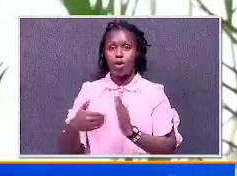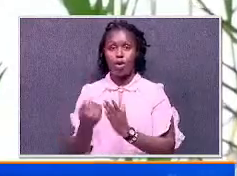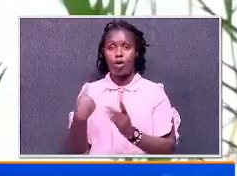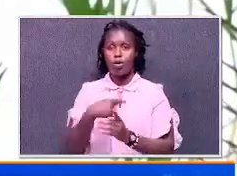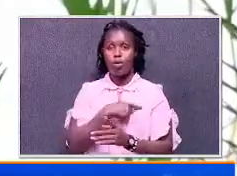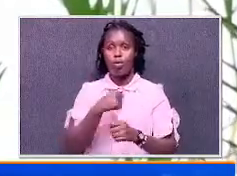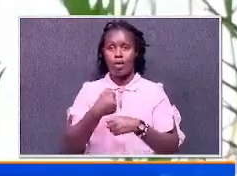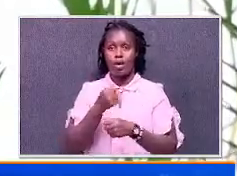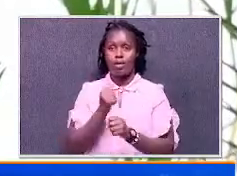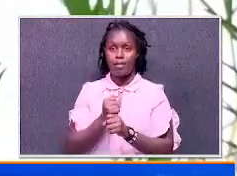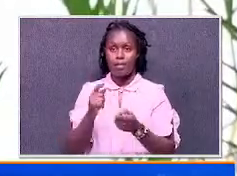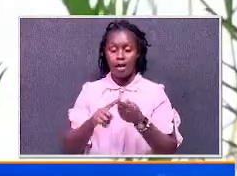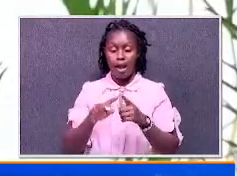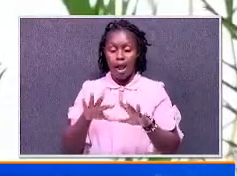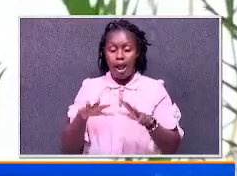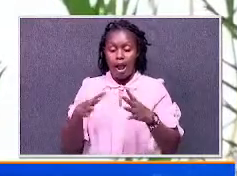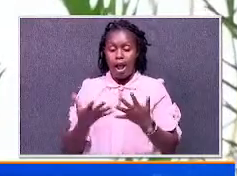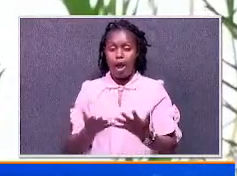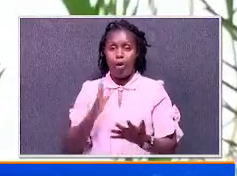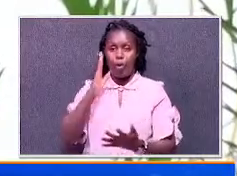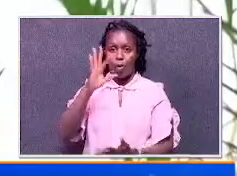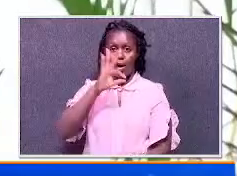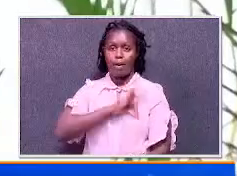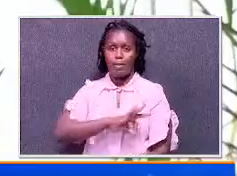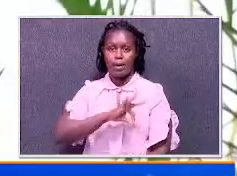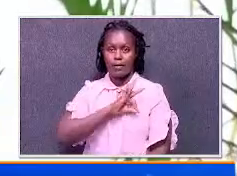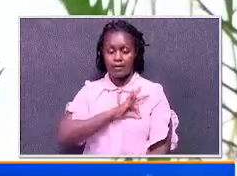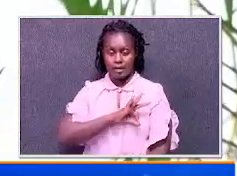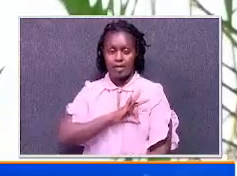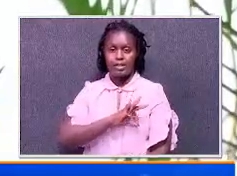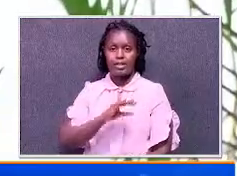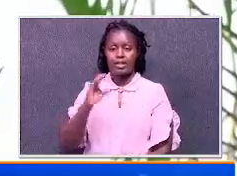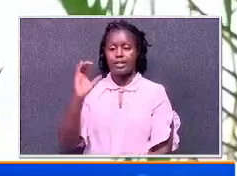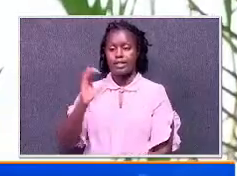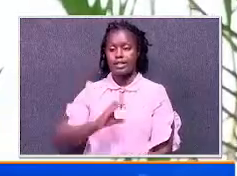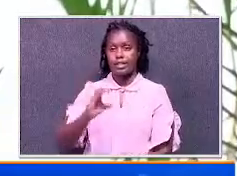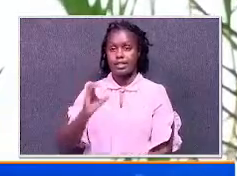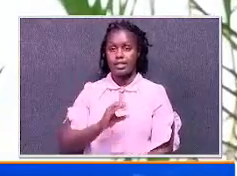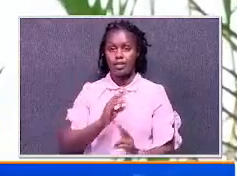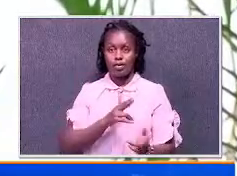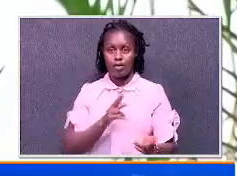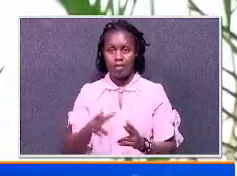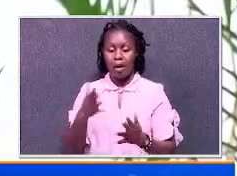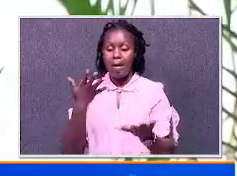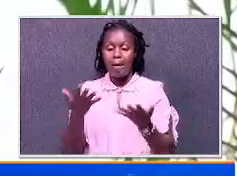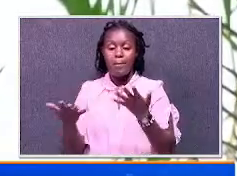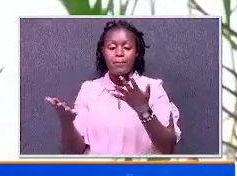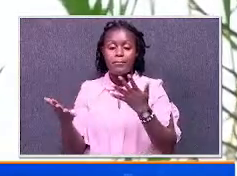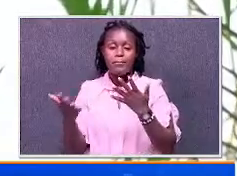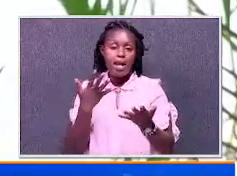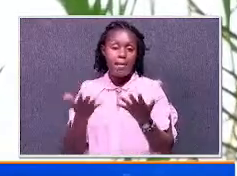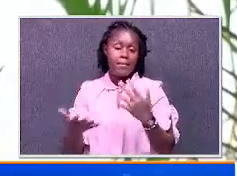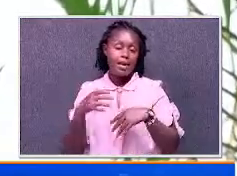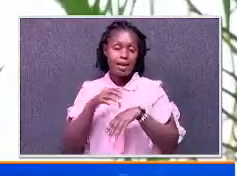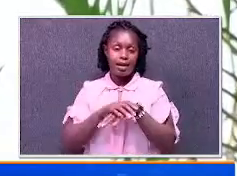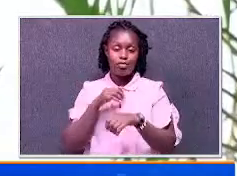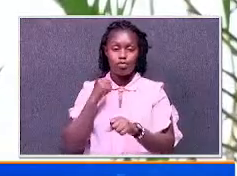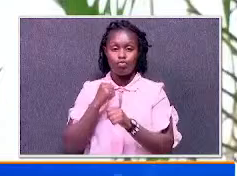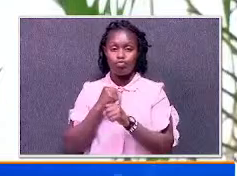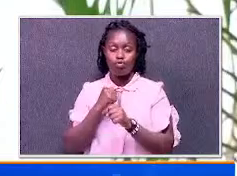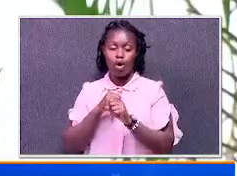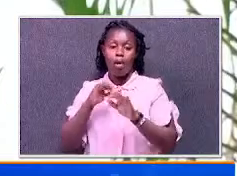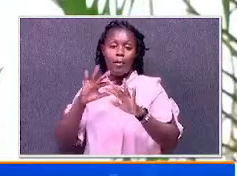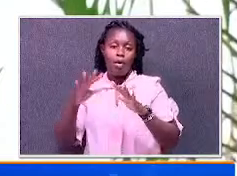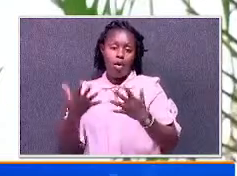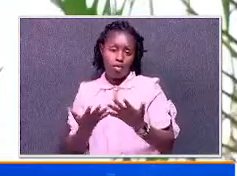tutaelekeza vile itamfaidi mwananchi wa kawaida, aidha apate ajira ama apate nafasi